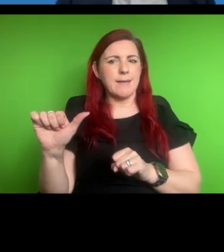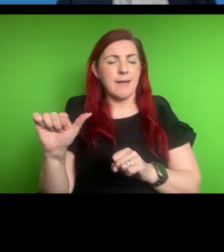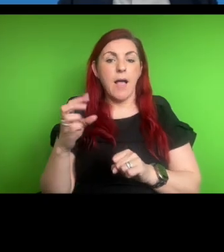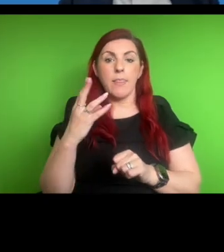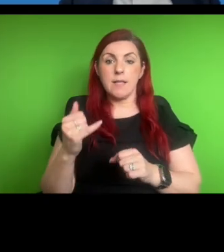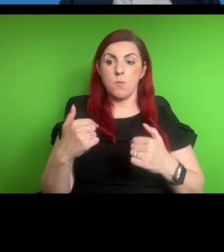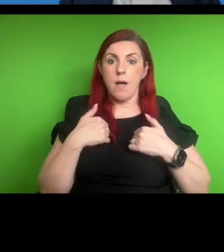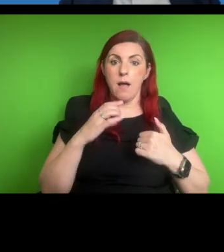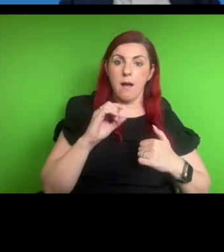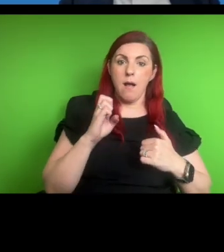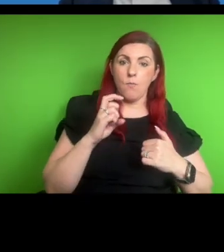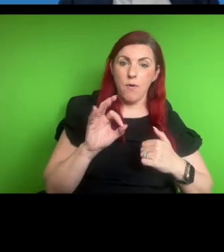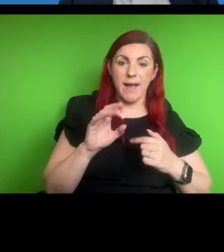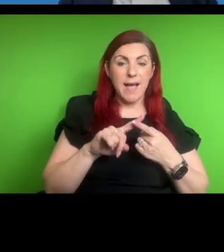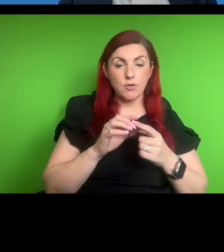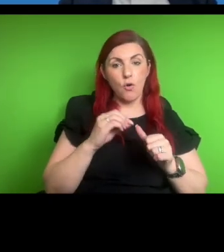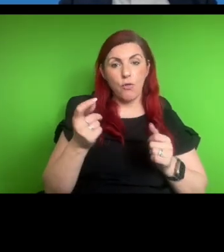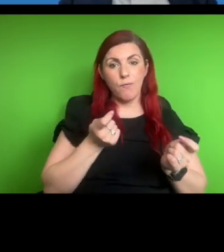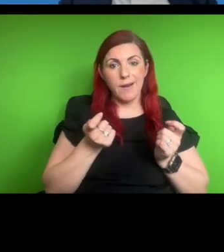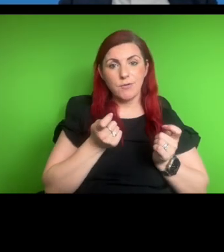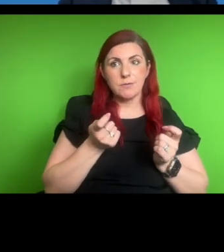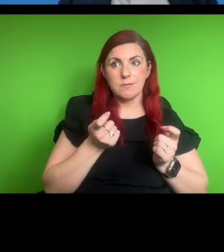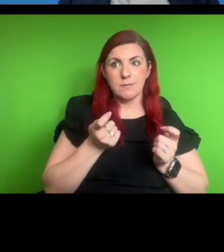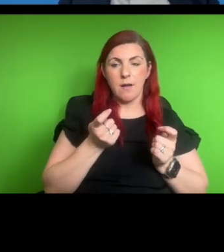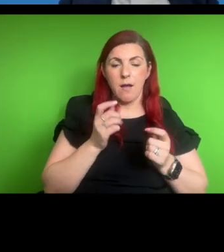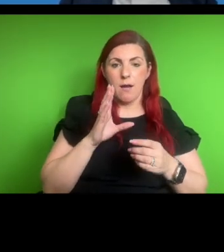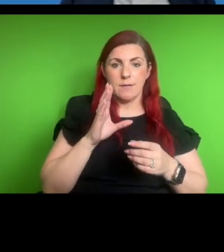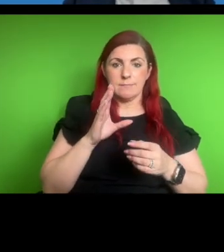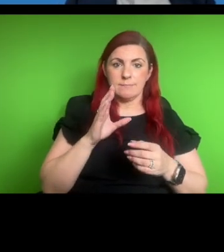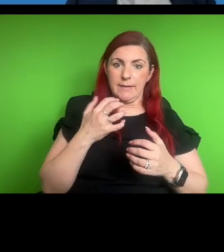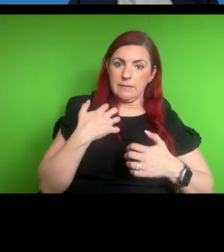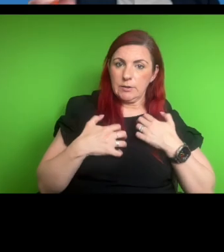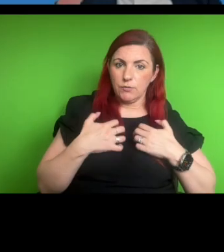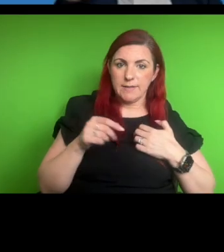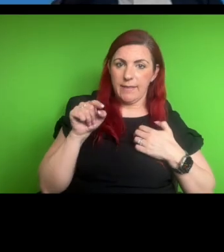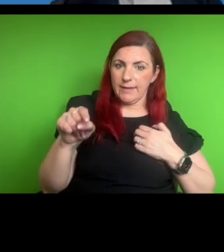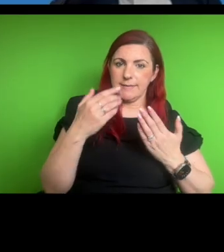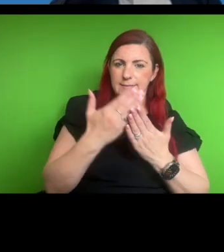are taking such an interest in these standards.